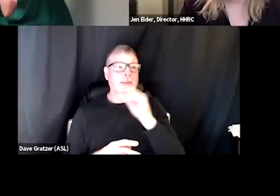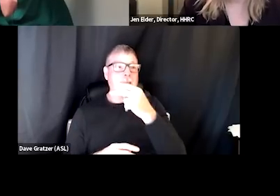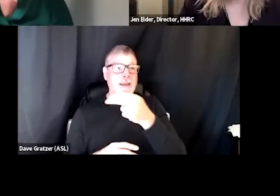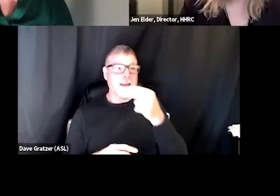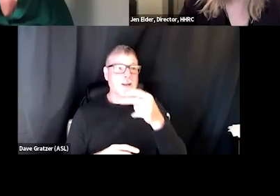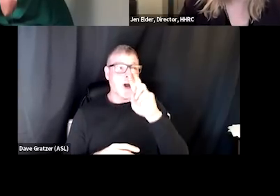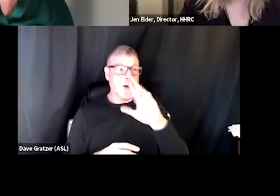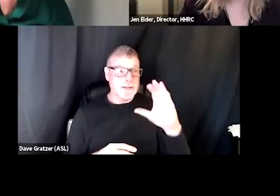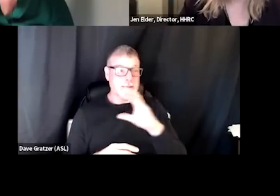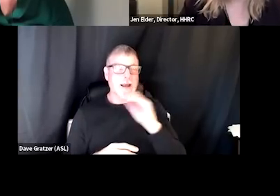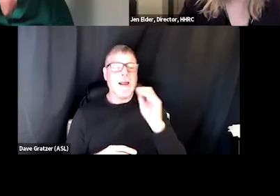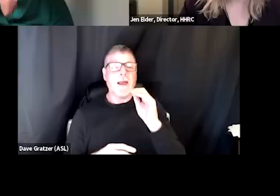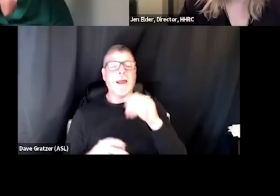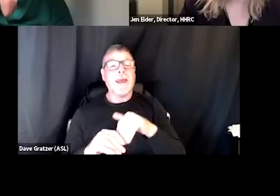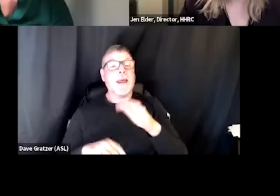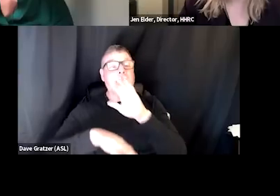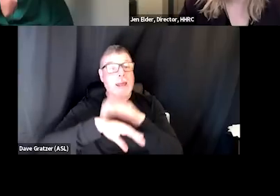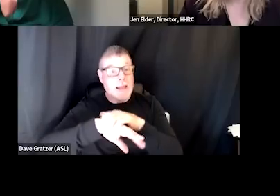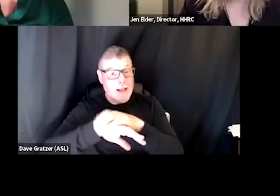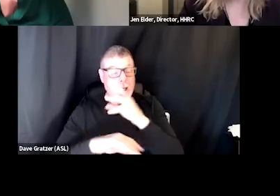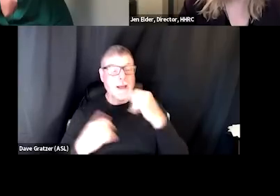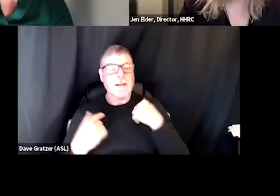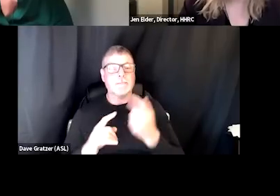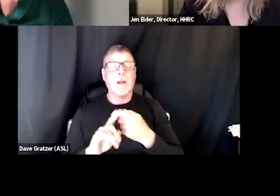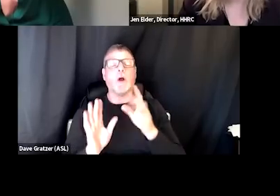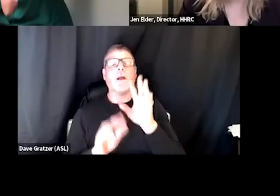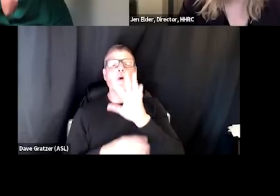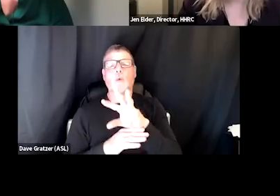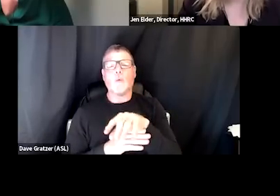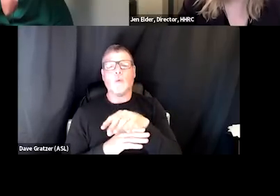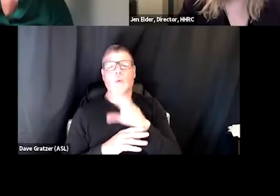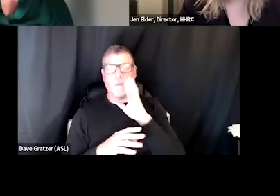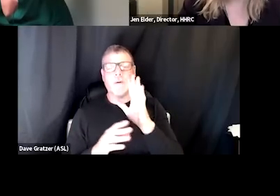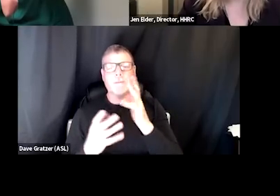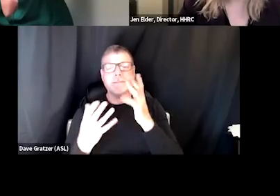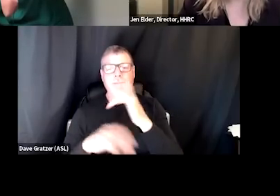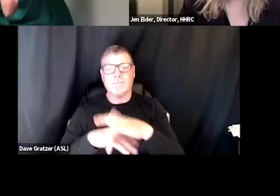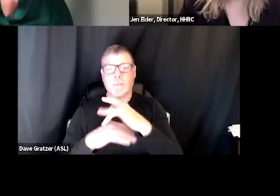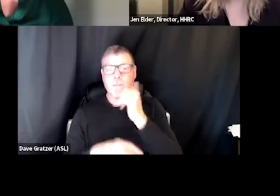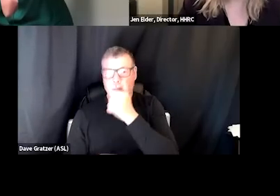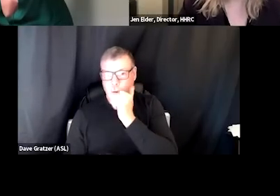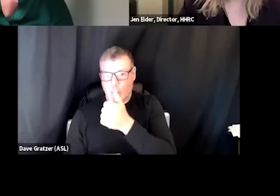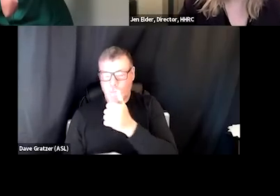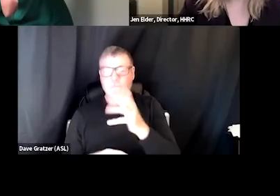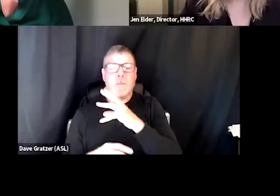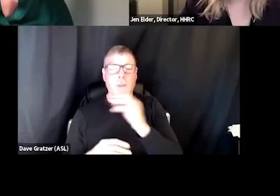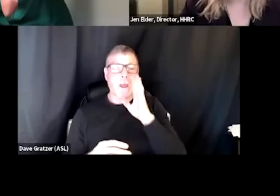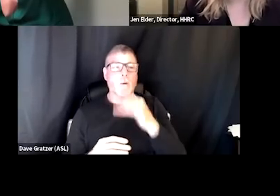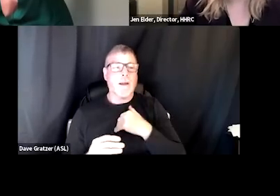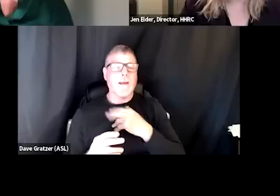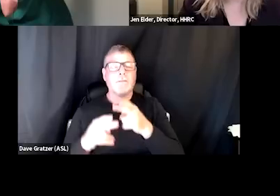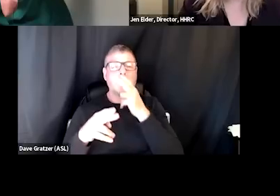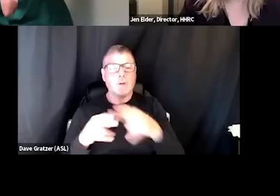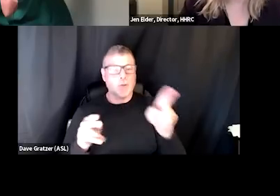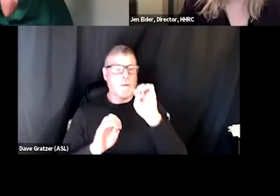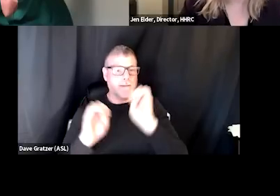Spanish. We'll have the recording available tomorrow. And at the end of the webinar, there'll be a link to a short